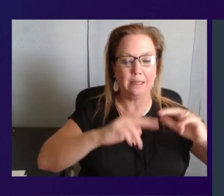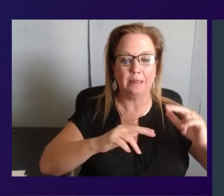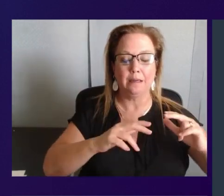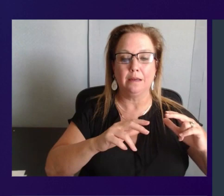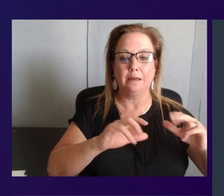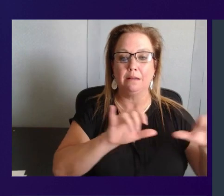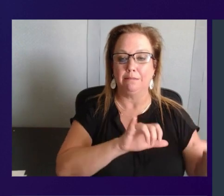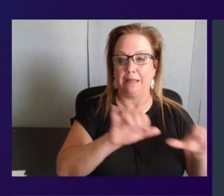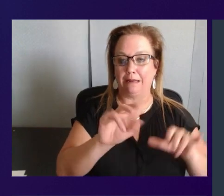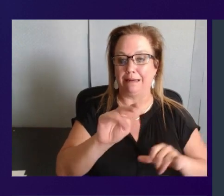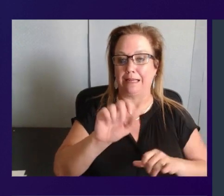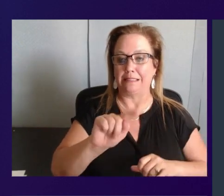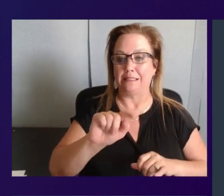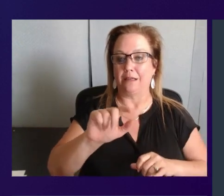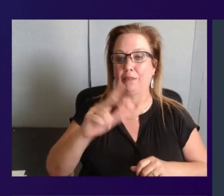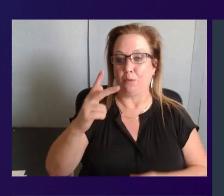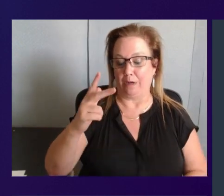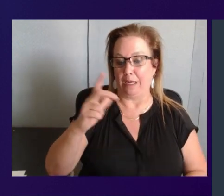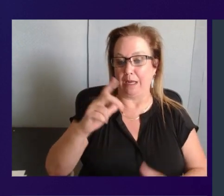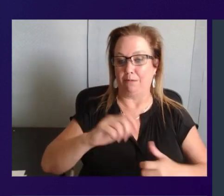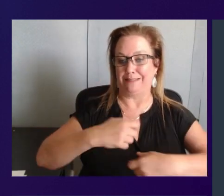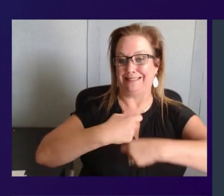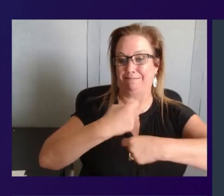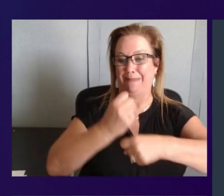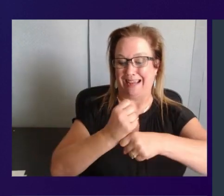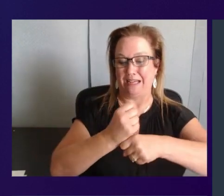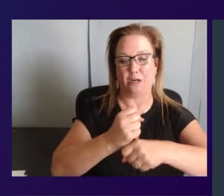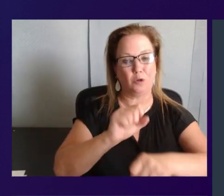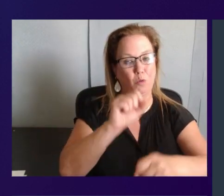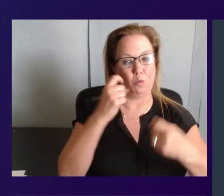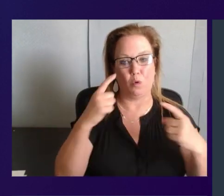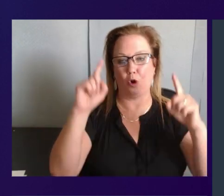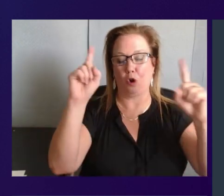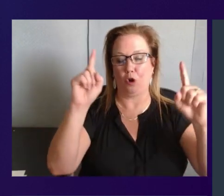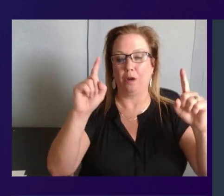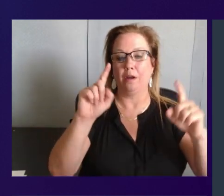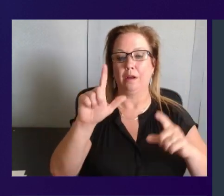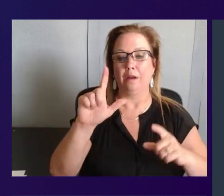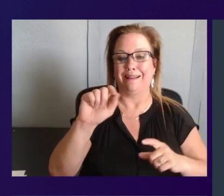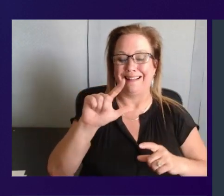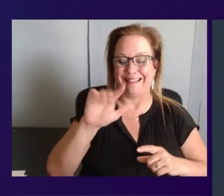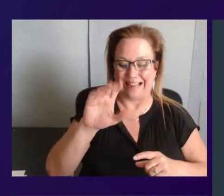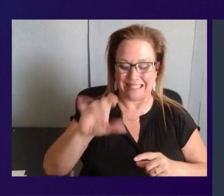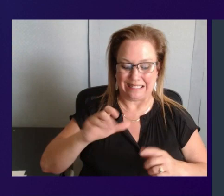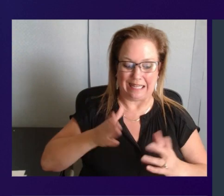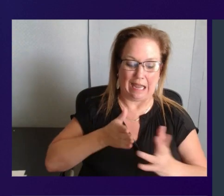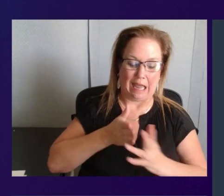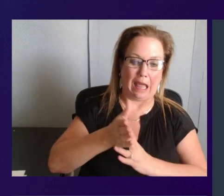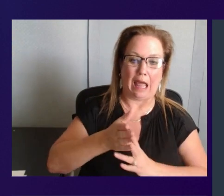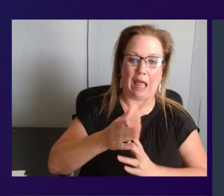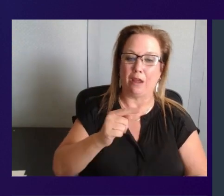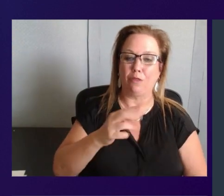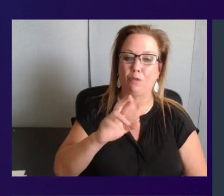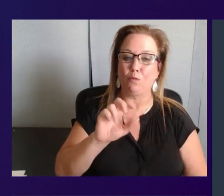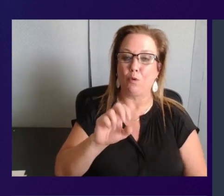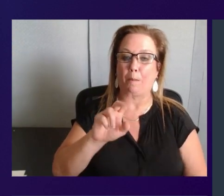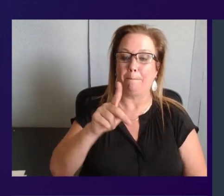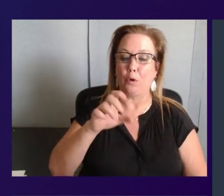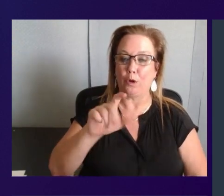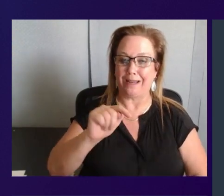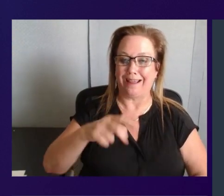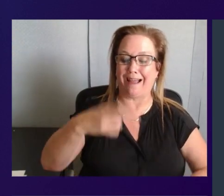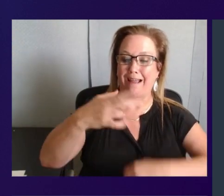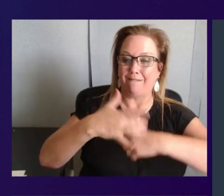S3, it was designed to just work, providing low latency, high throughput, high durability, and high